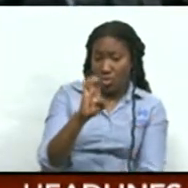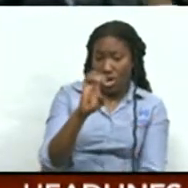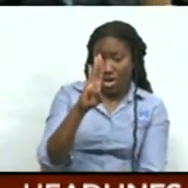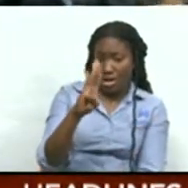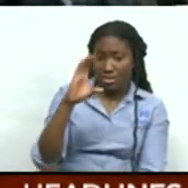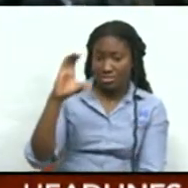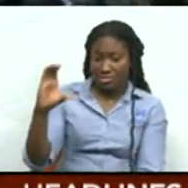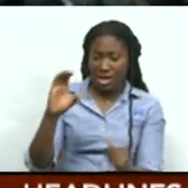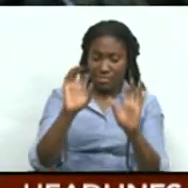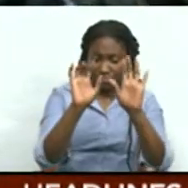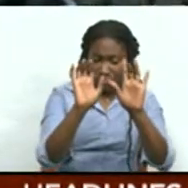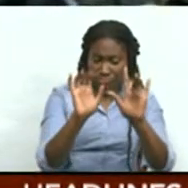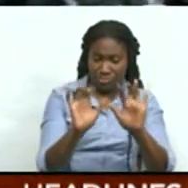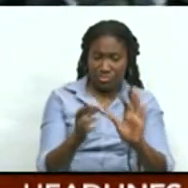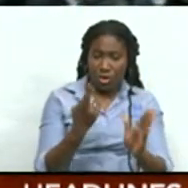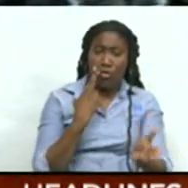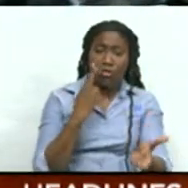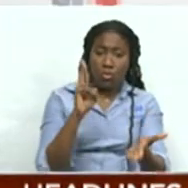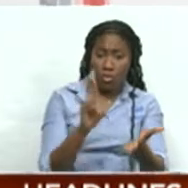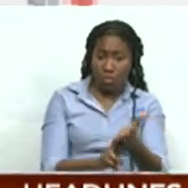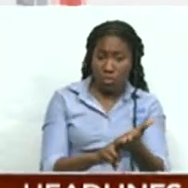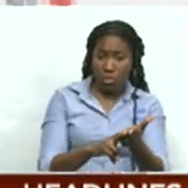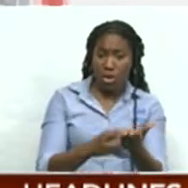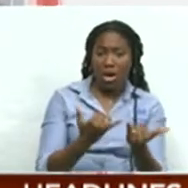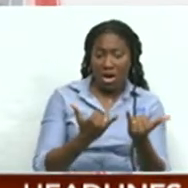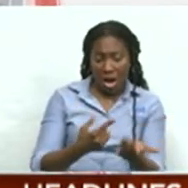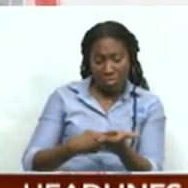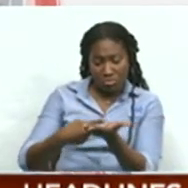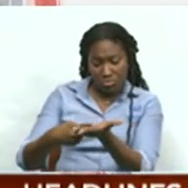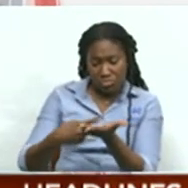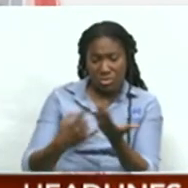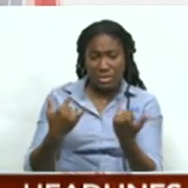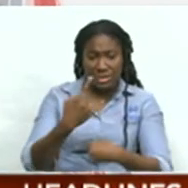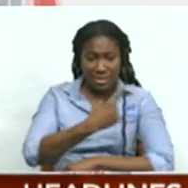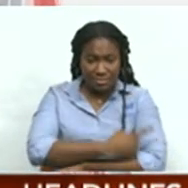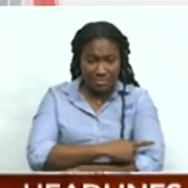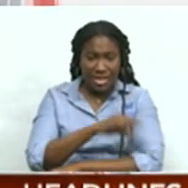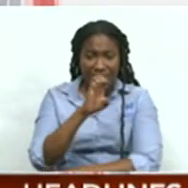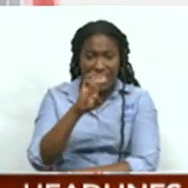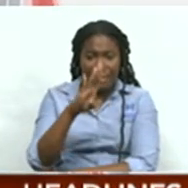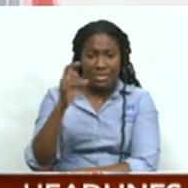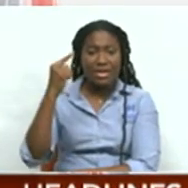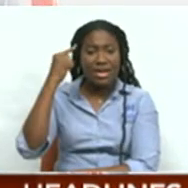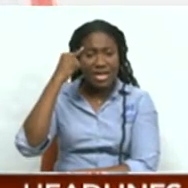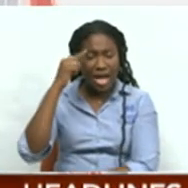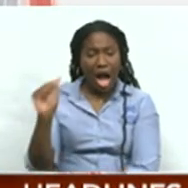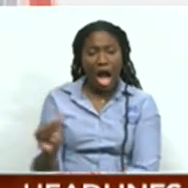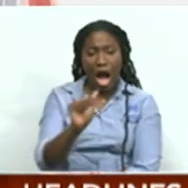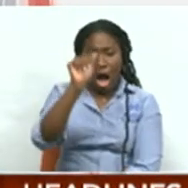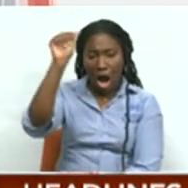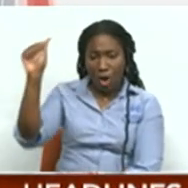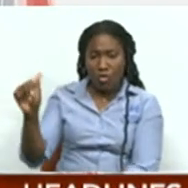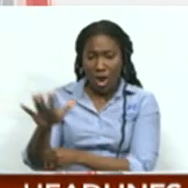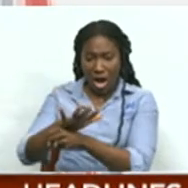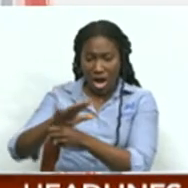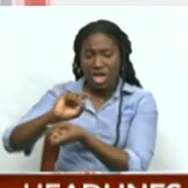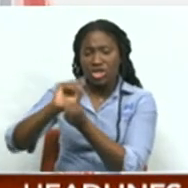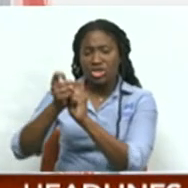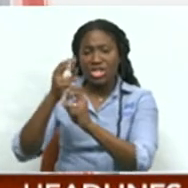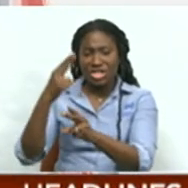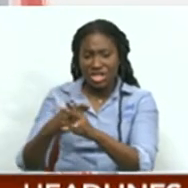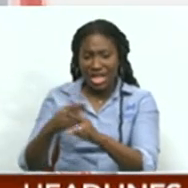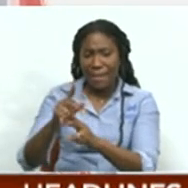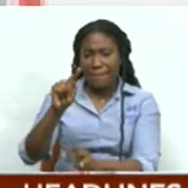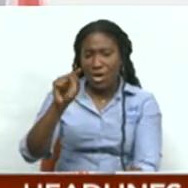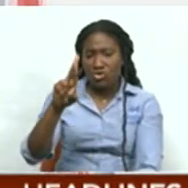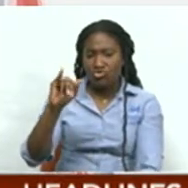2024 in Parliament today. The EBC suggests the changing the Aruka Maloney constituency to Trincity Maloney, Dabadi